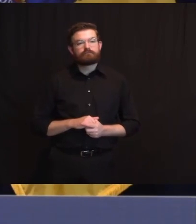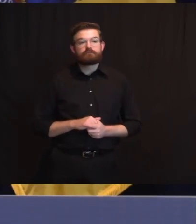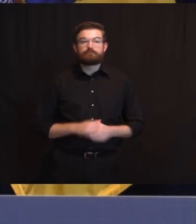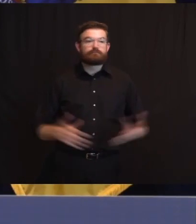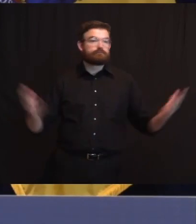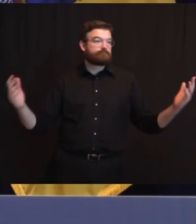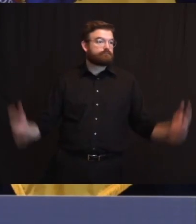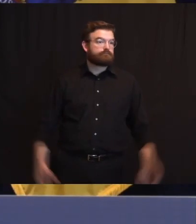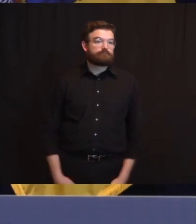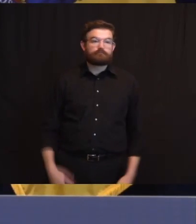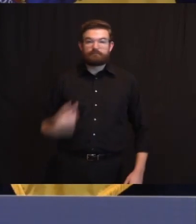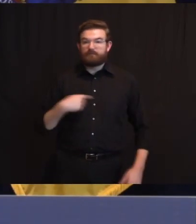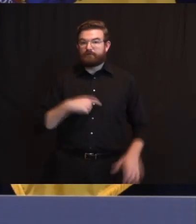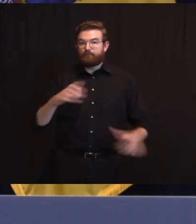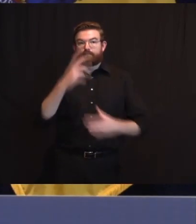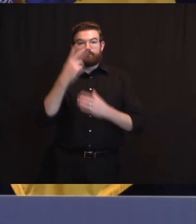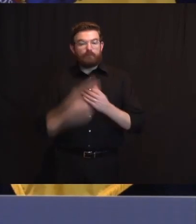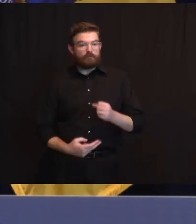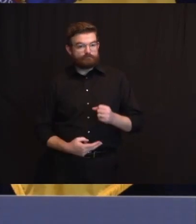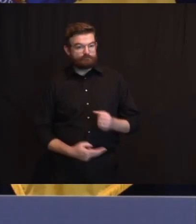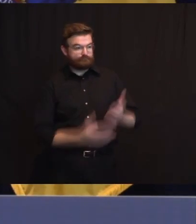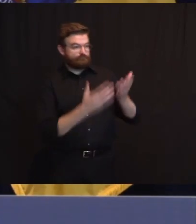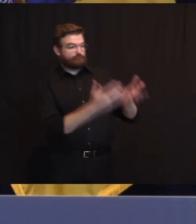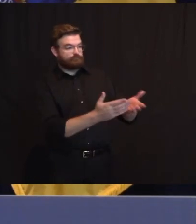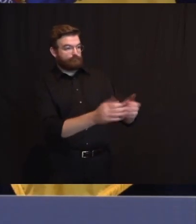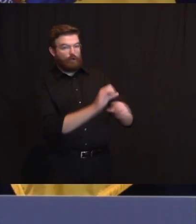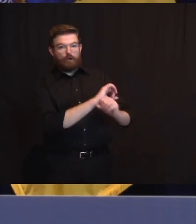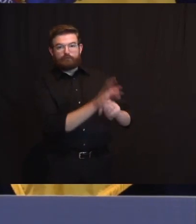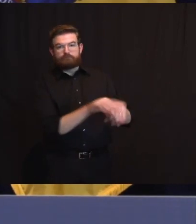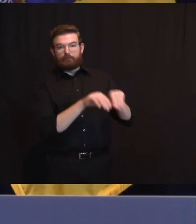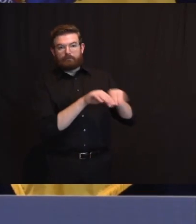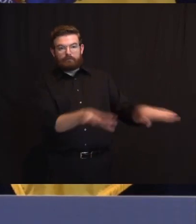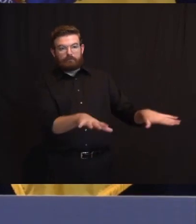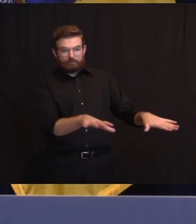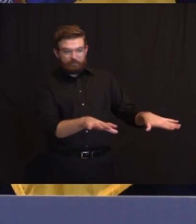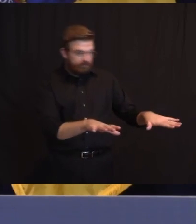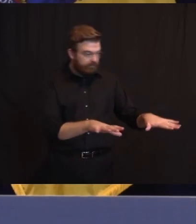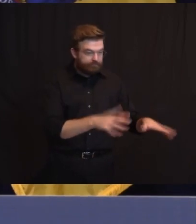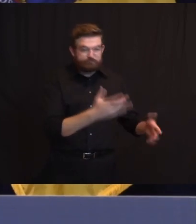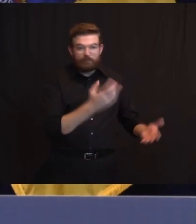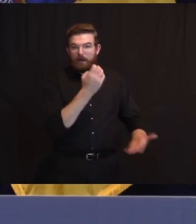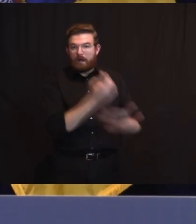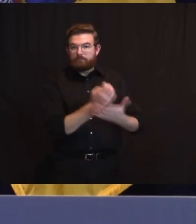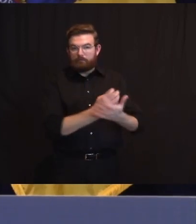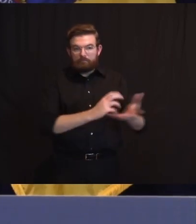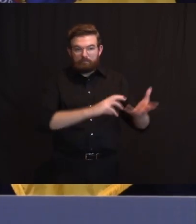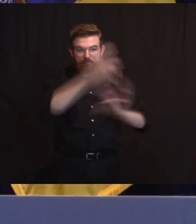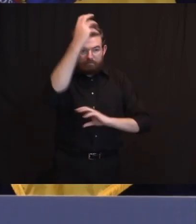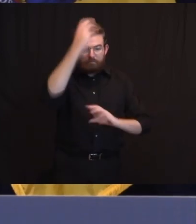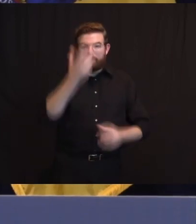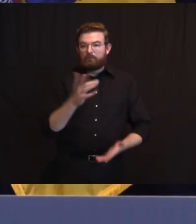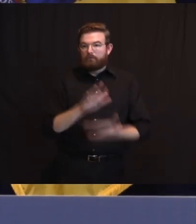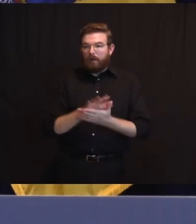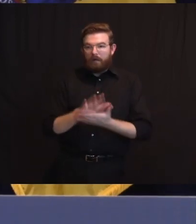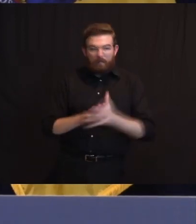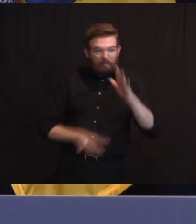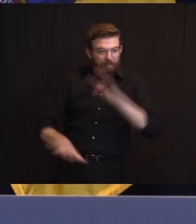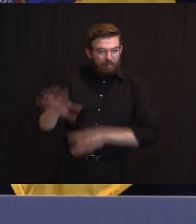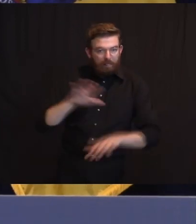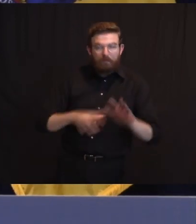the economic crisis that's come of it. We also have to do things like get back to school, prepare for weather,